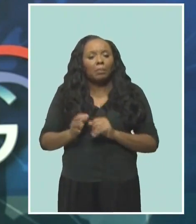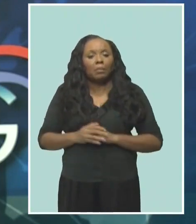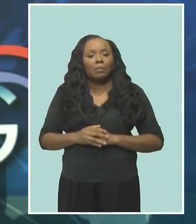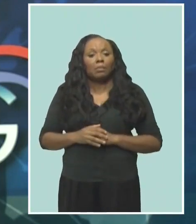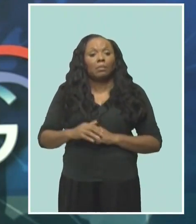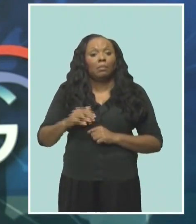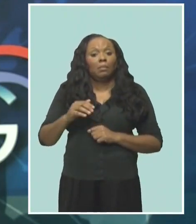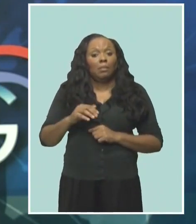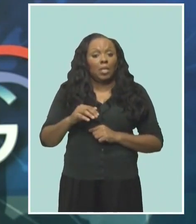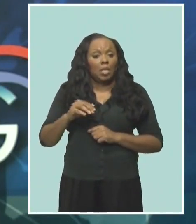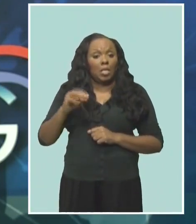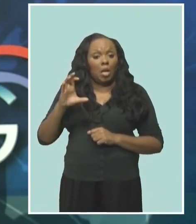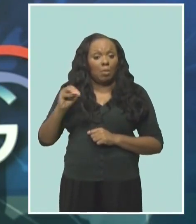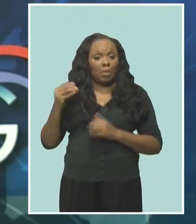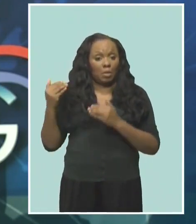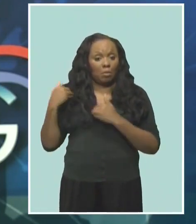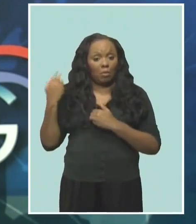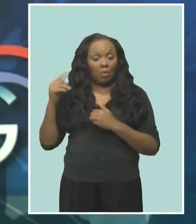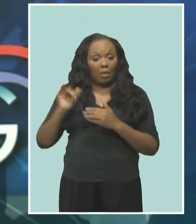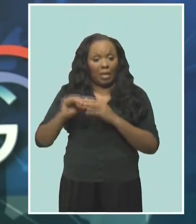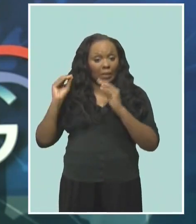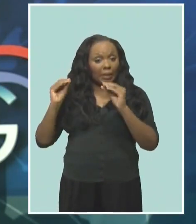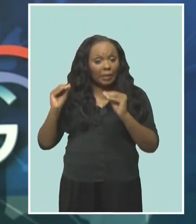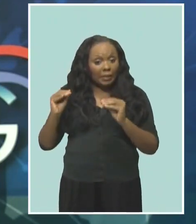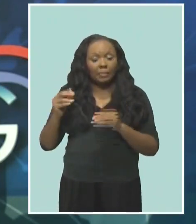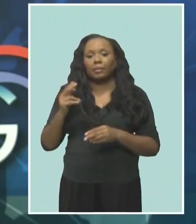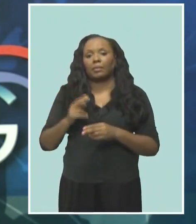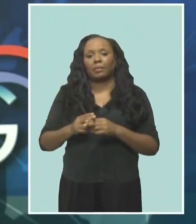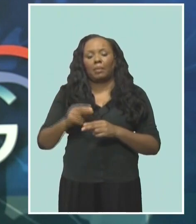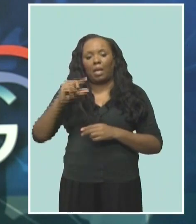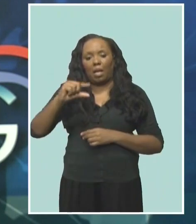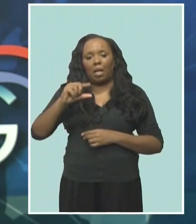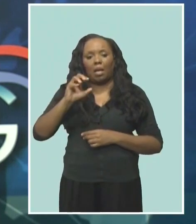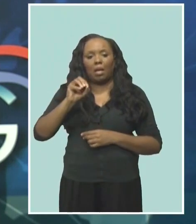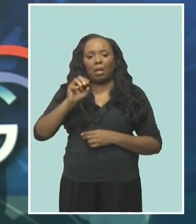publicly traded Barbadian company listed on the Barbados Stock Exchange.